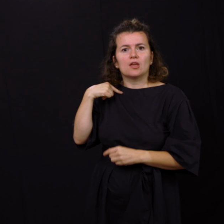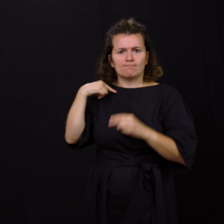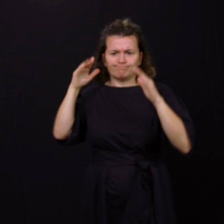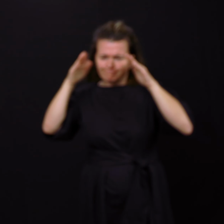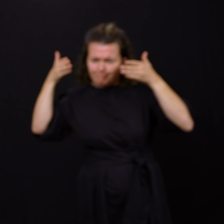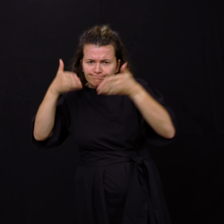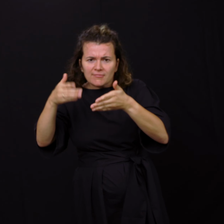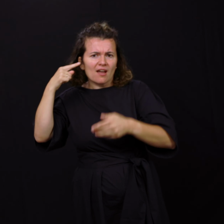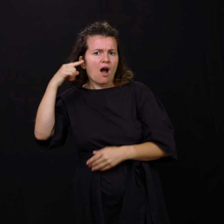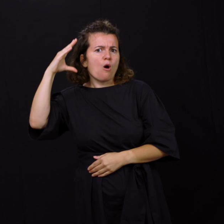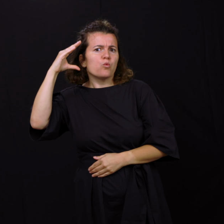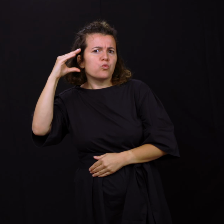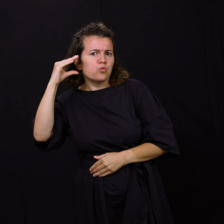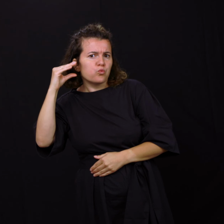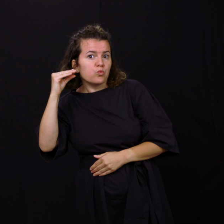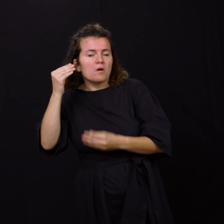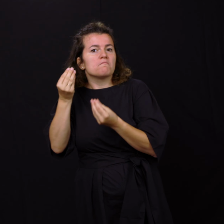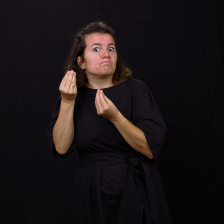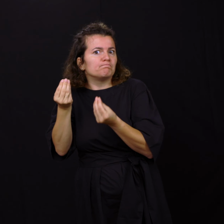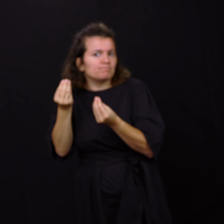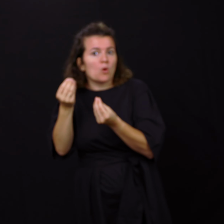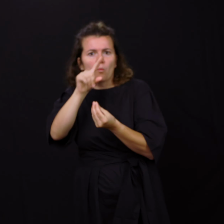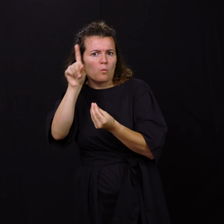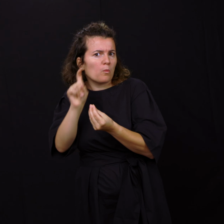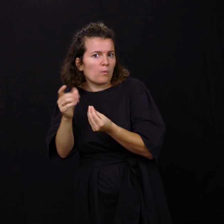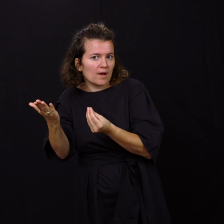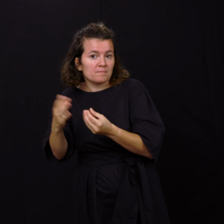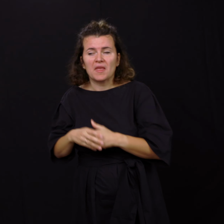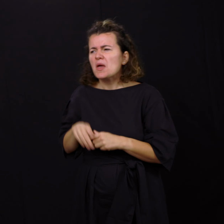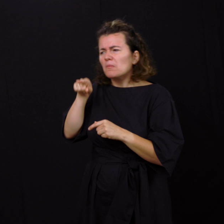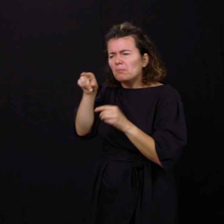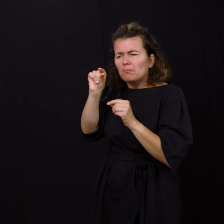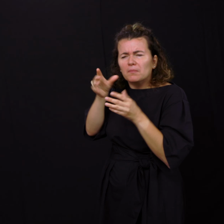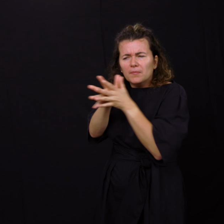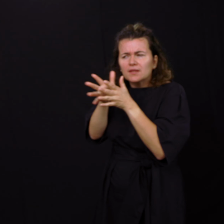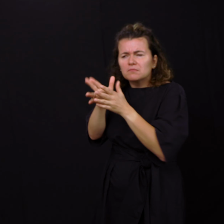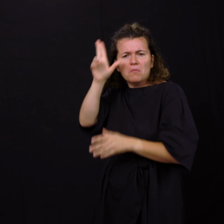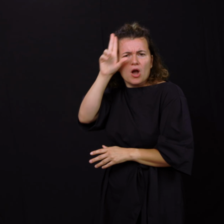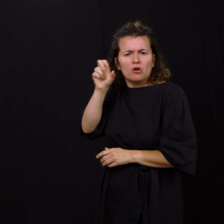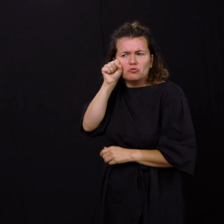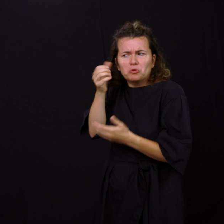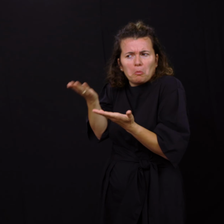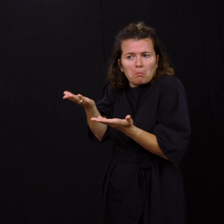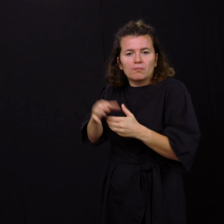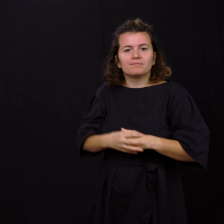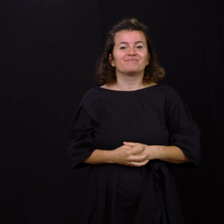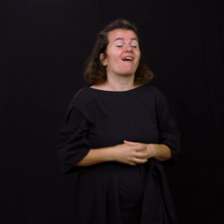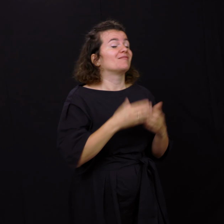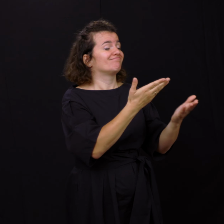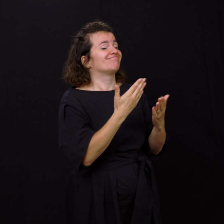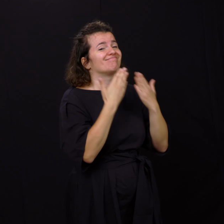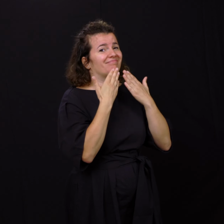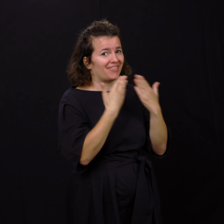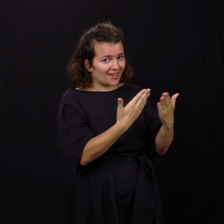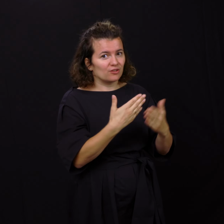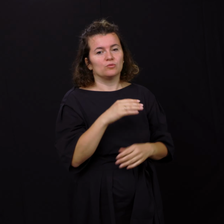can you tell us a little bit about your involvement with Usher? Thank you. Well,